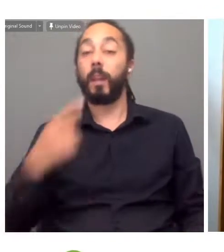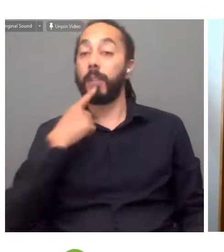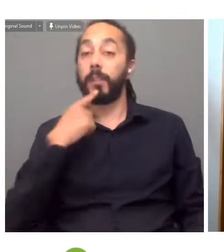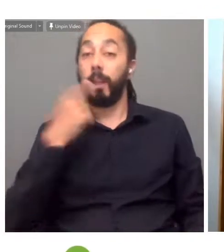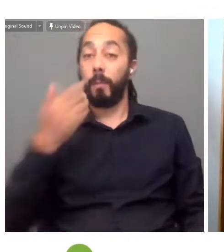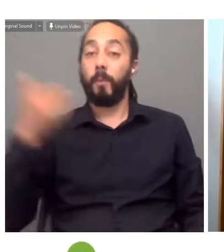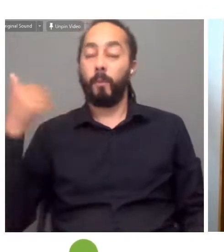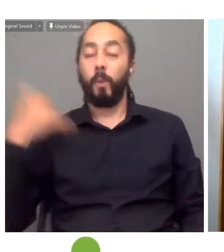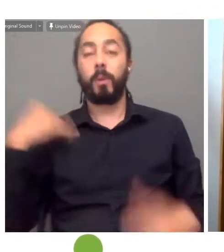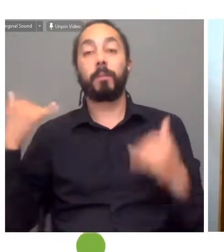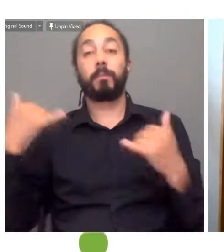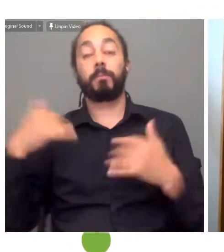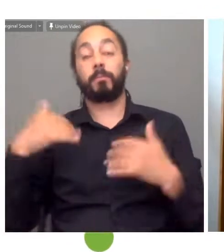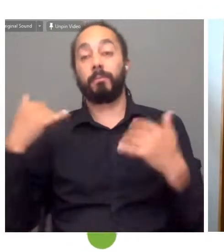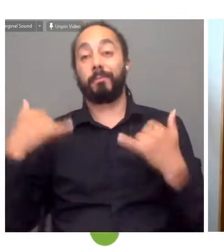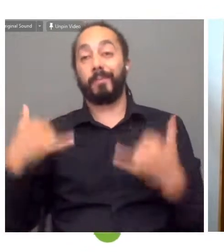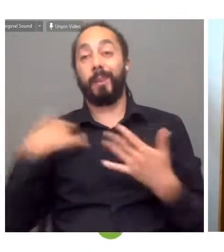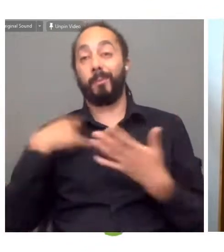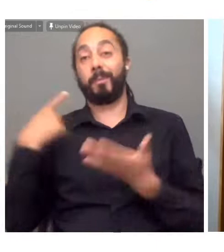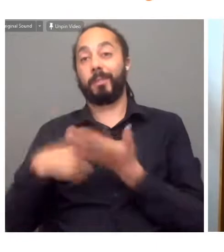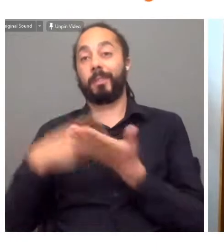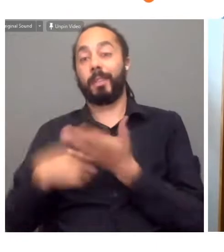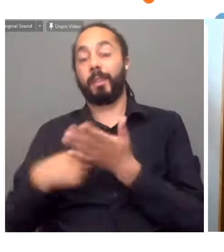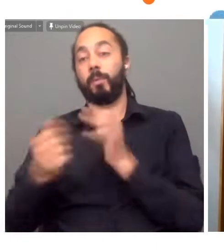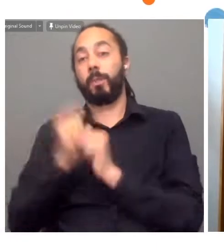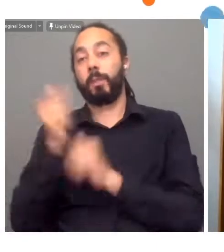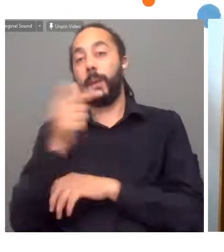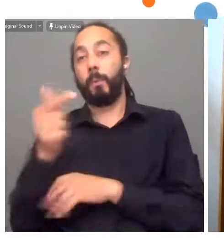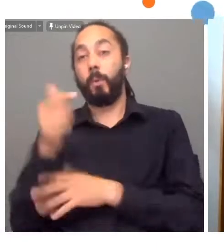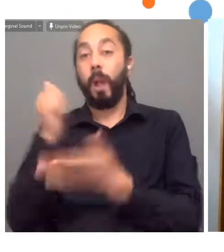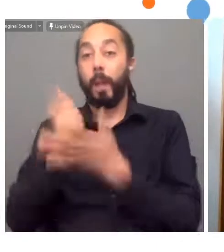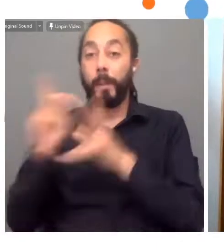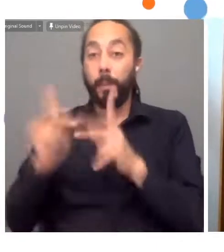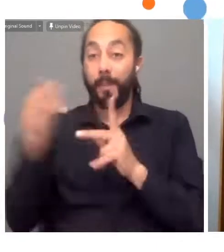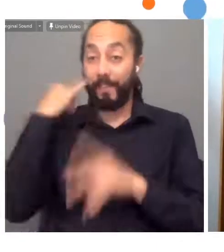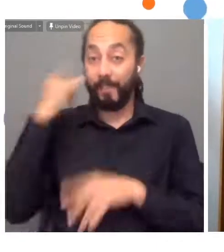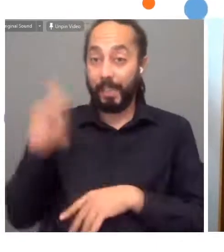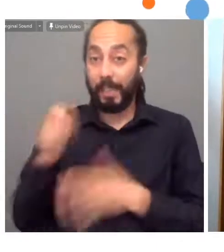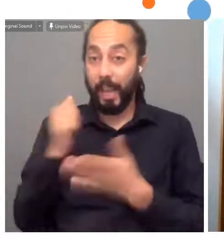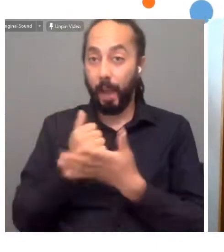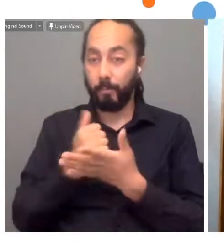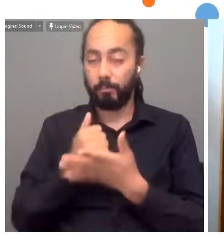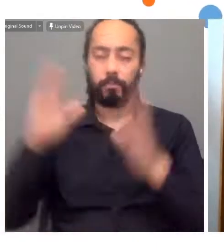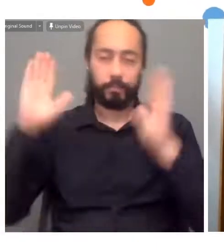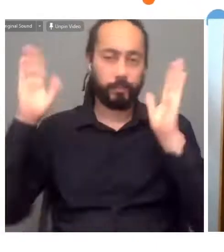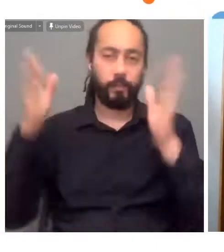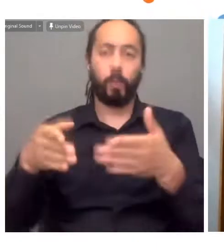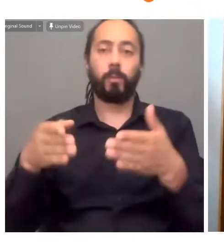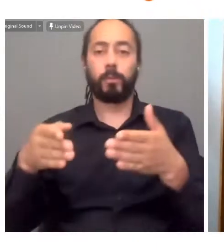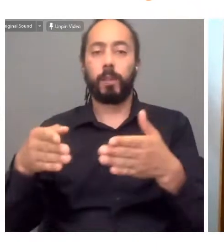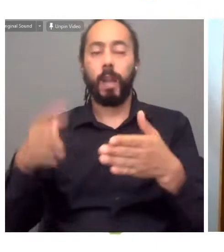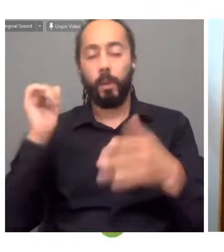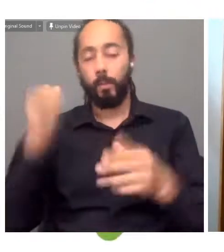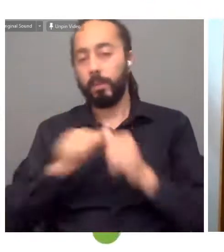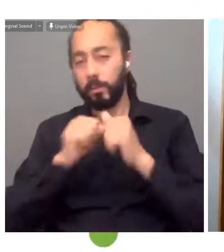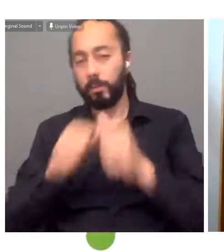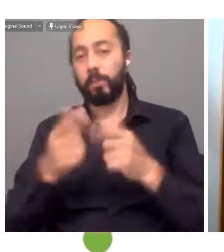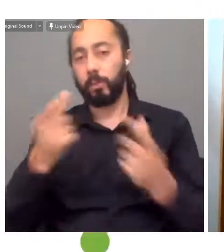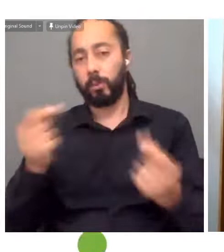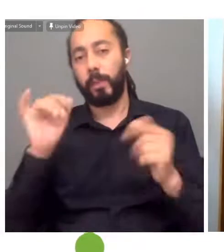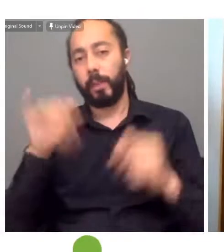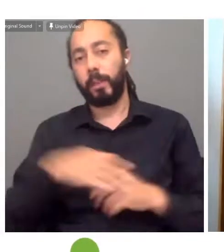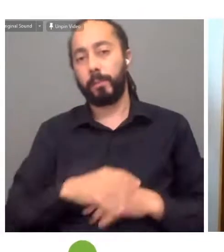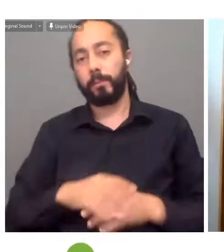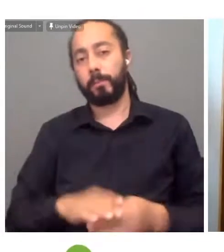that we are helping those that need help, and that we can continue doing that. So is